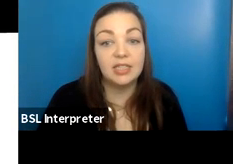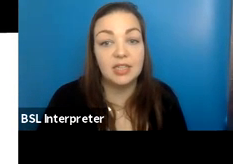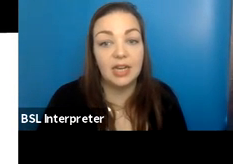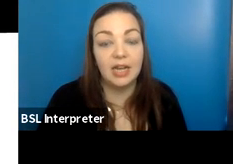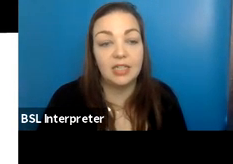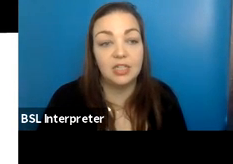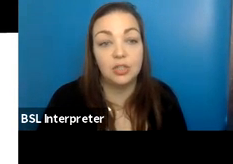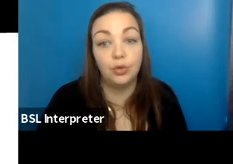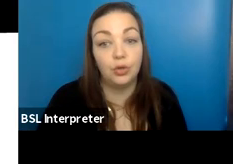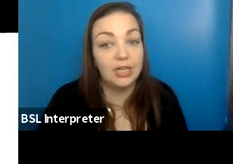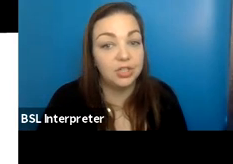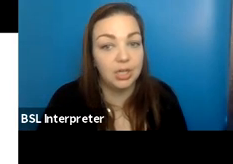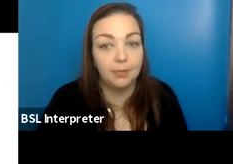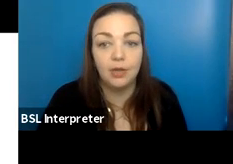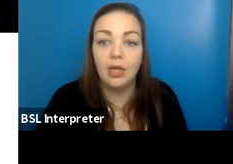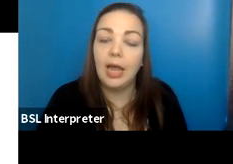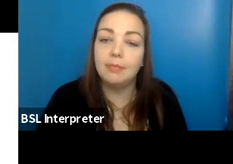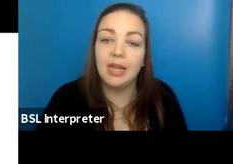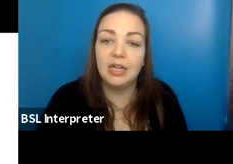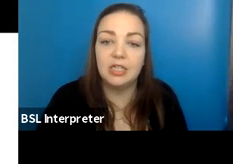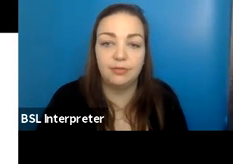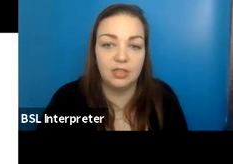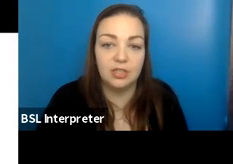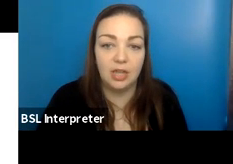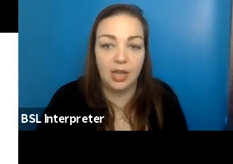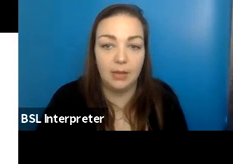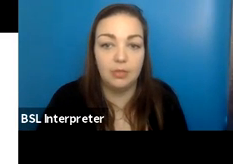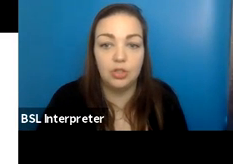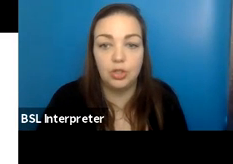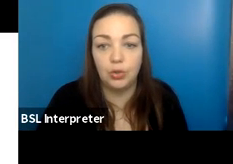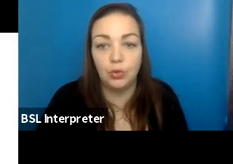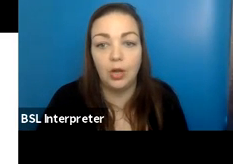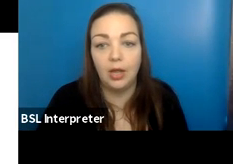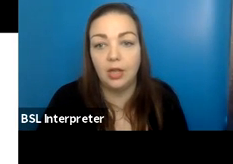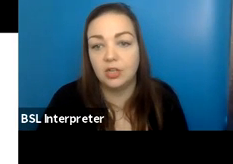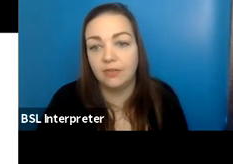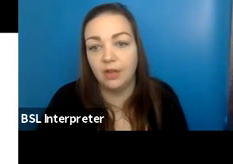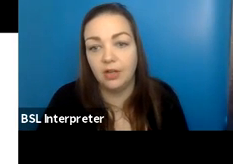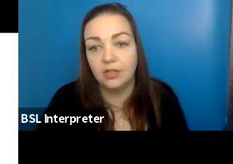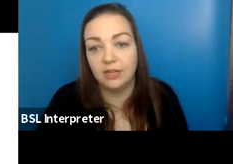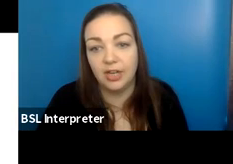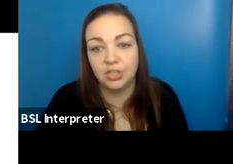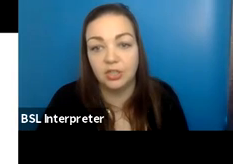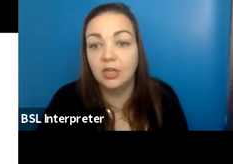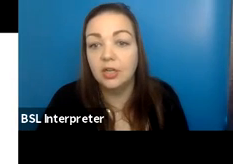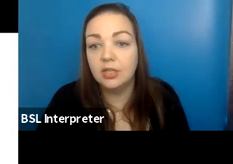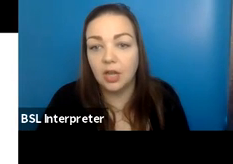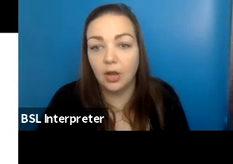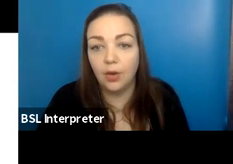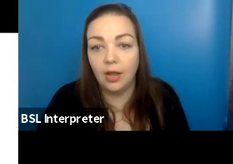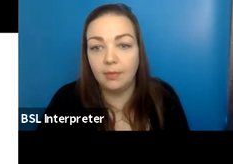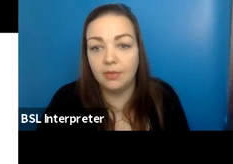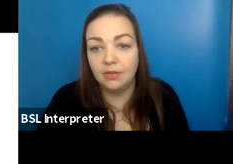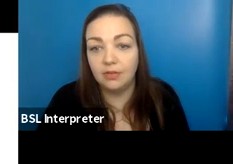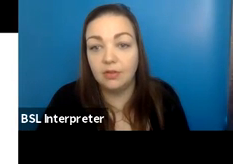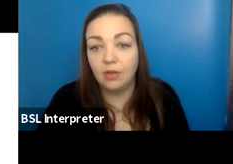Okay, so this is connected to good leadership and making a difference to diverse innovation.